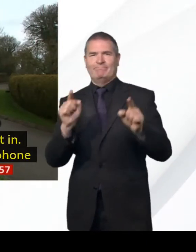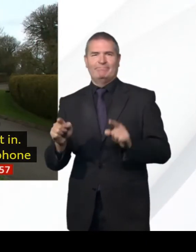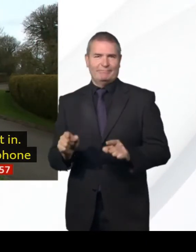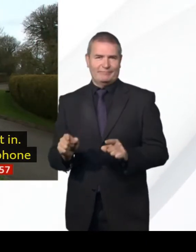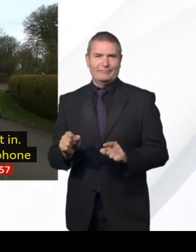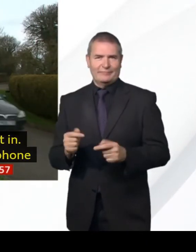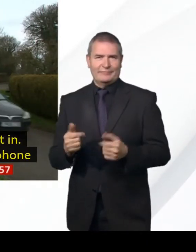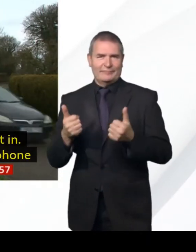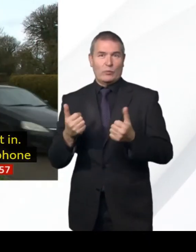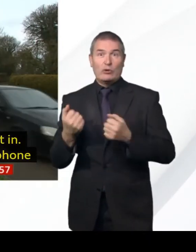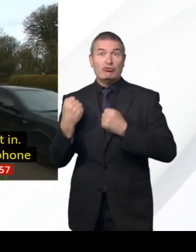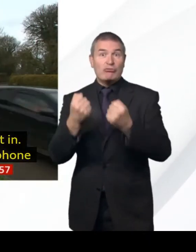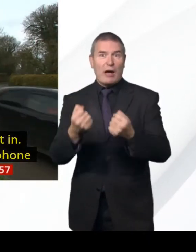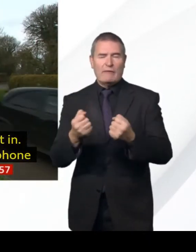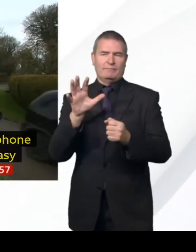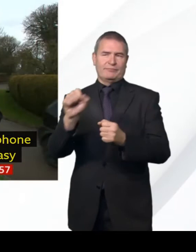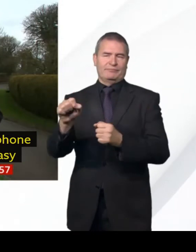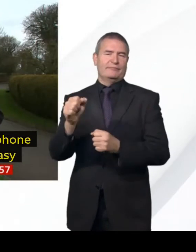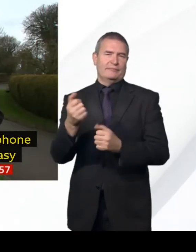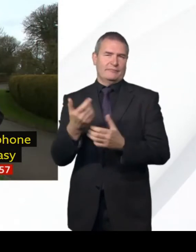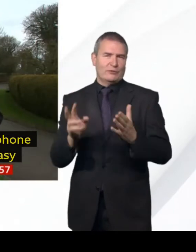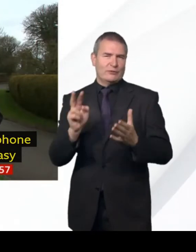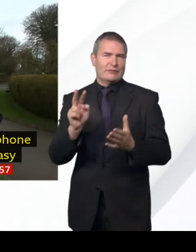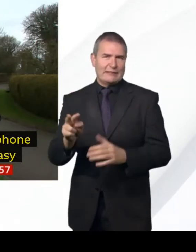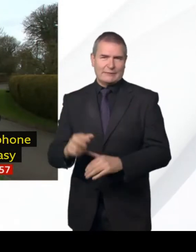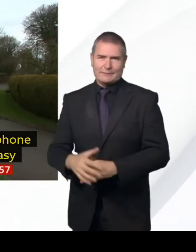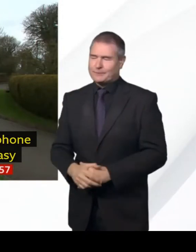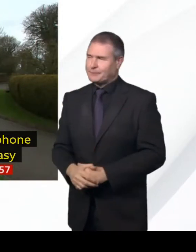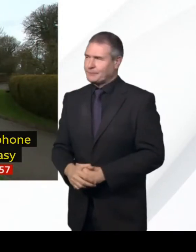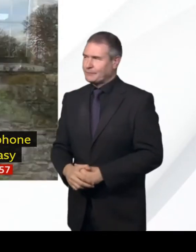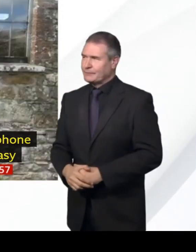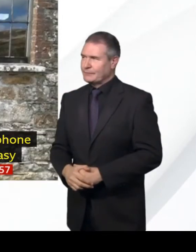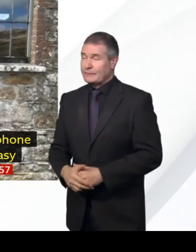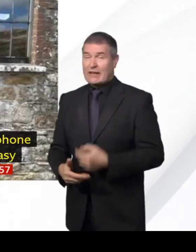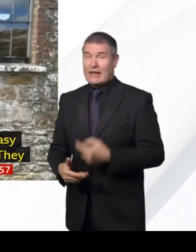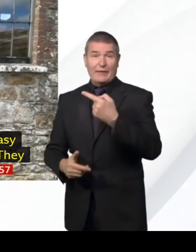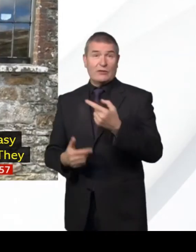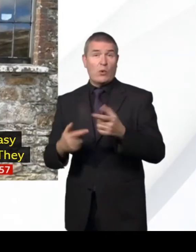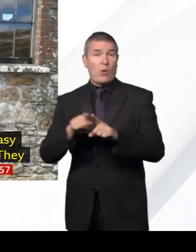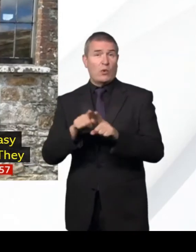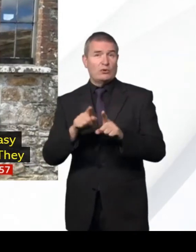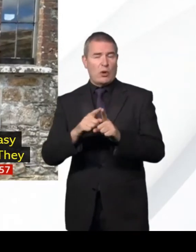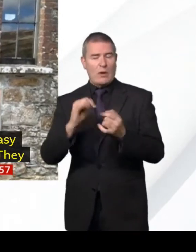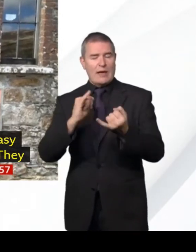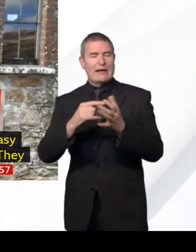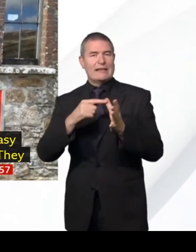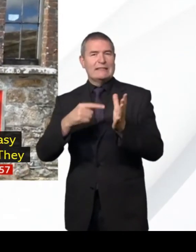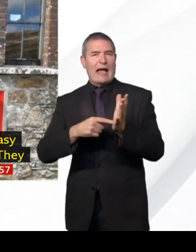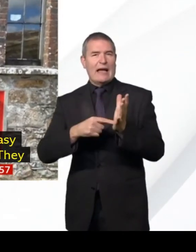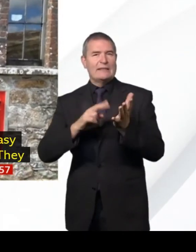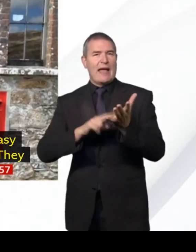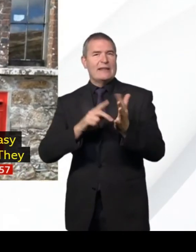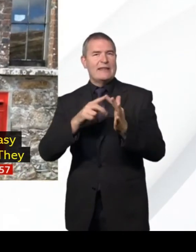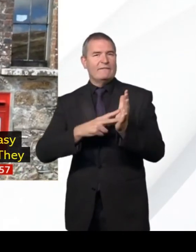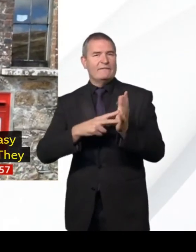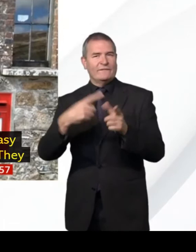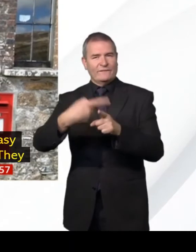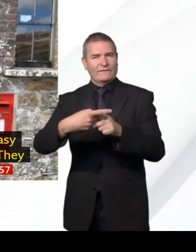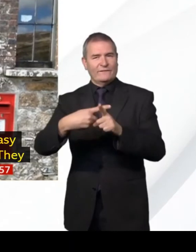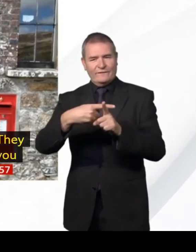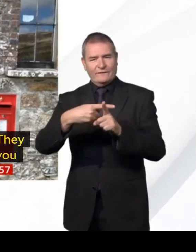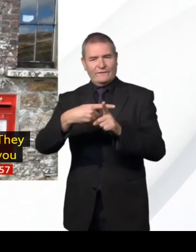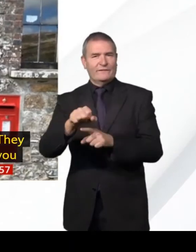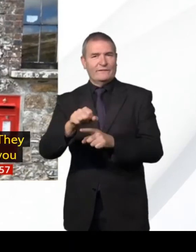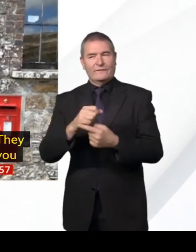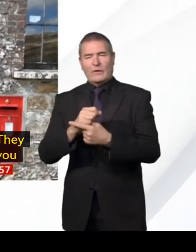you drive through a location. But the other thing, of course, is they appear on sat-navs. They also appear on ordnance survey maps. They're incredibly easy to find. So